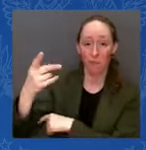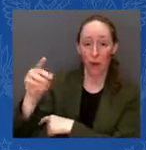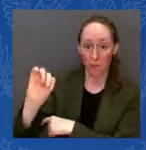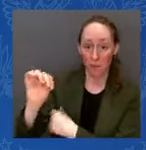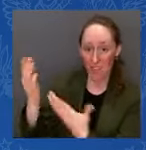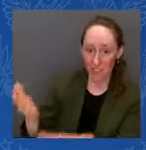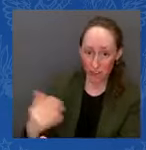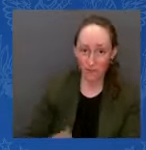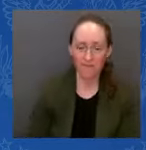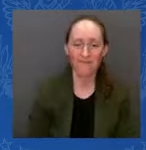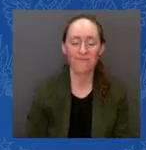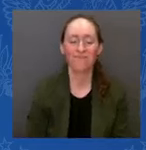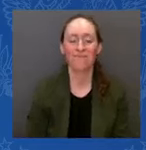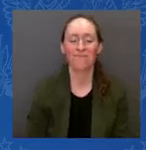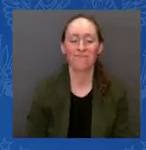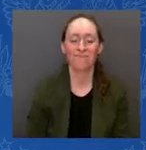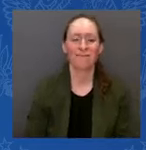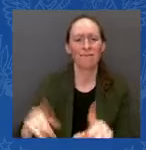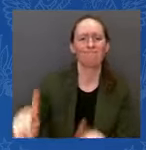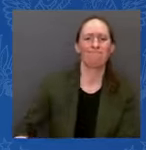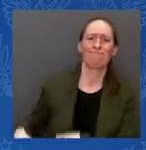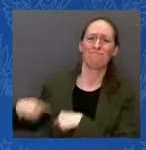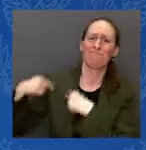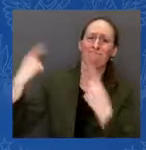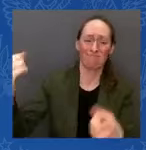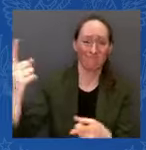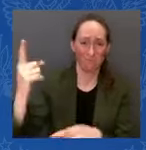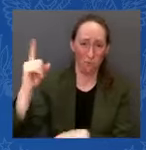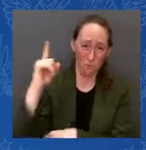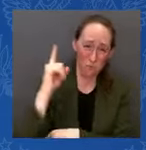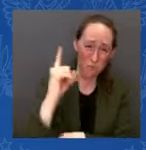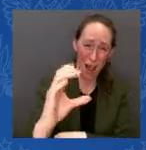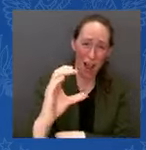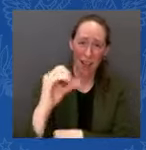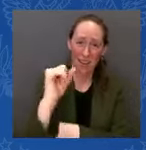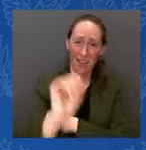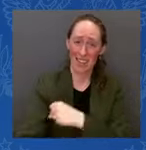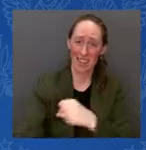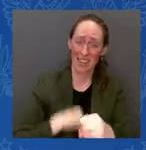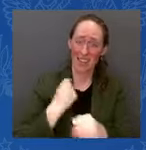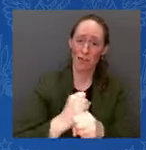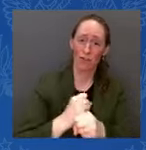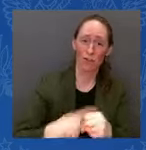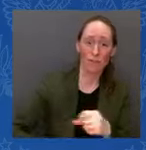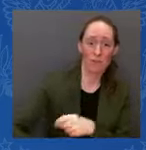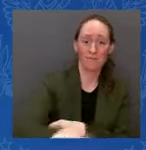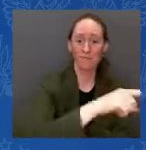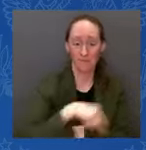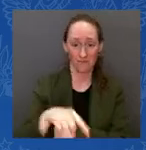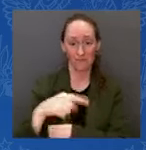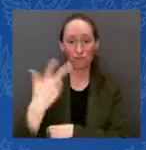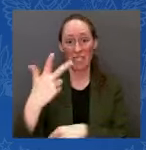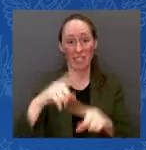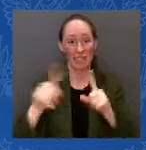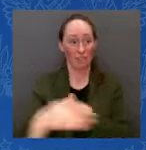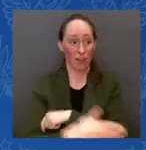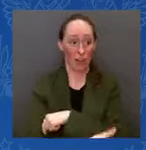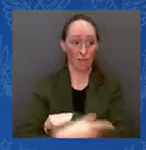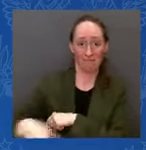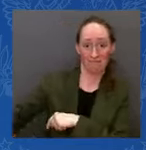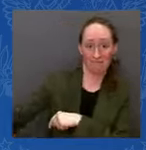our brave citizens from our three countries have been part of a shared tradition of service in the cause of